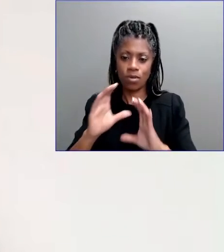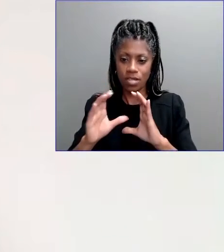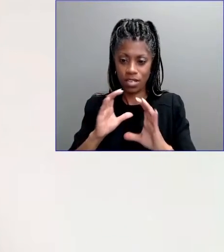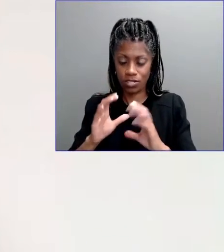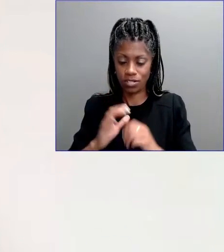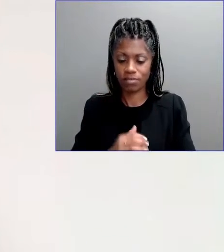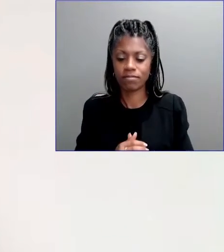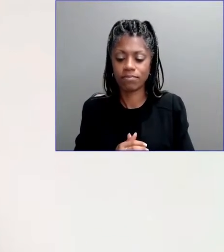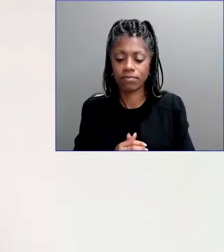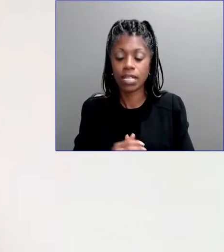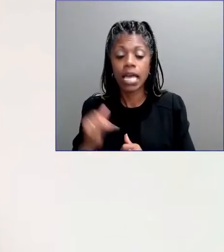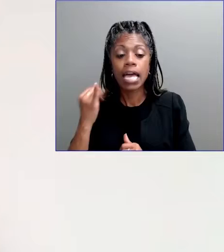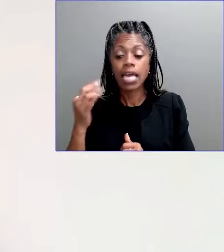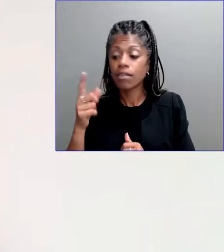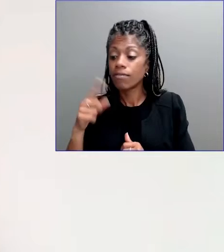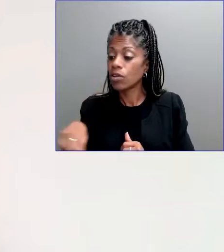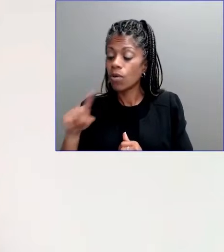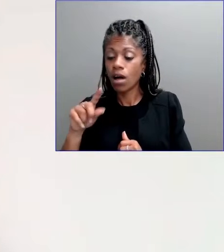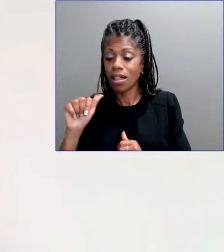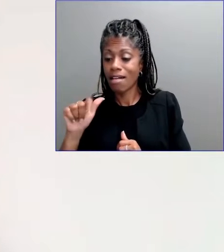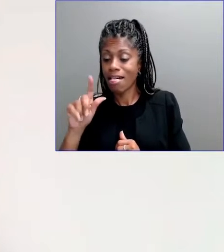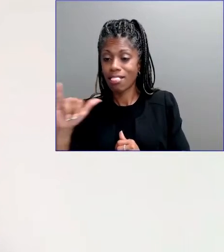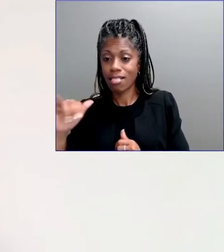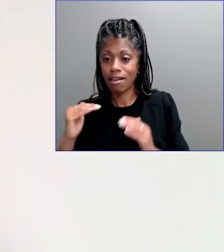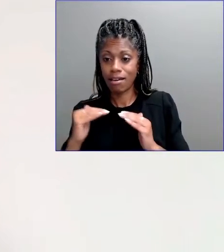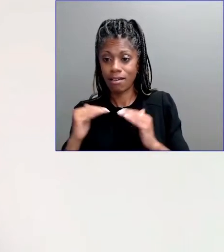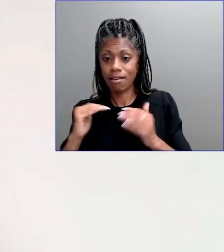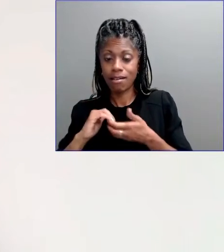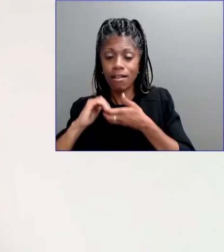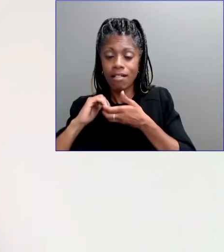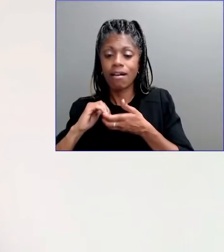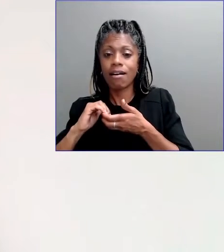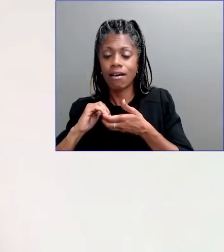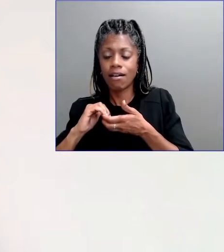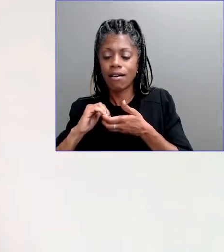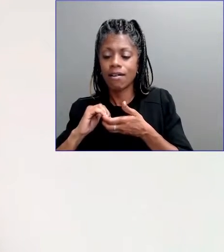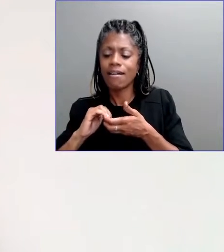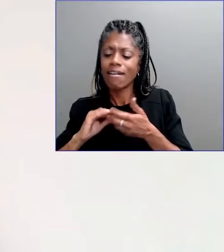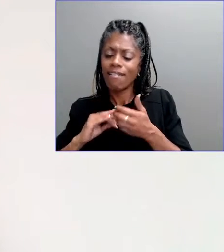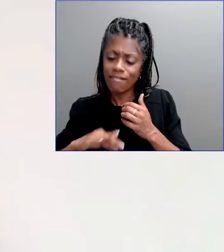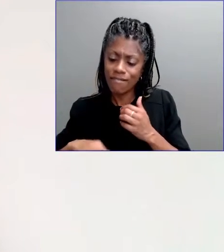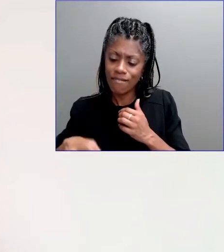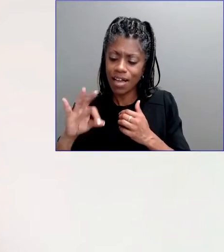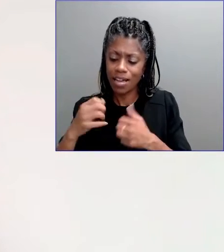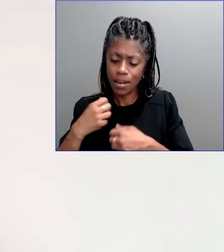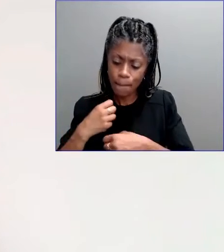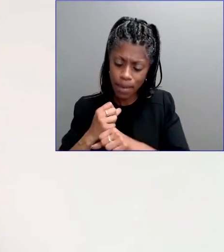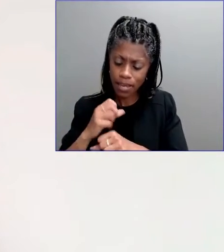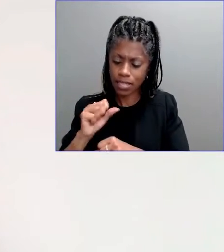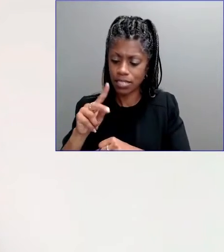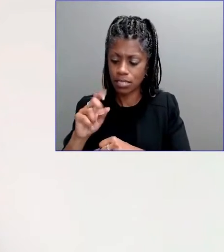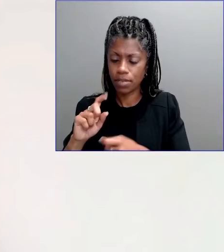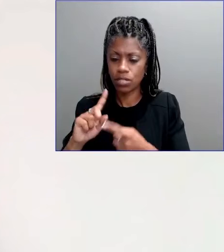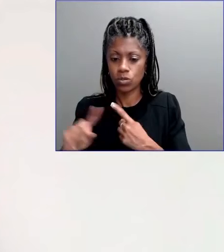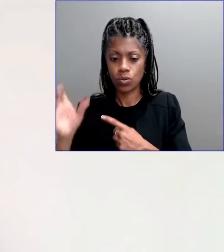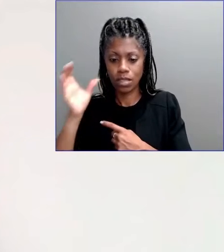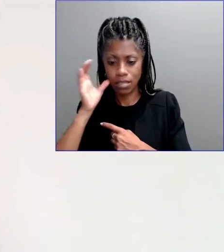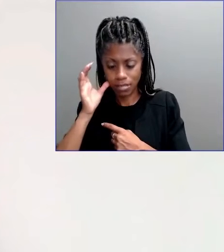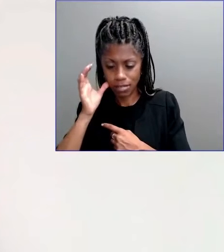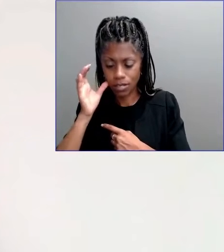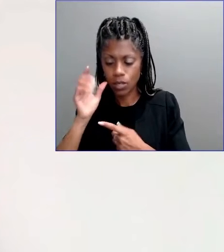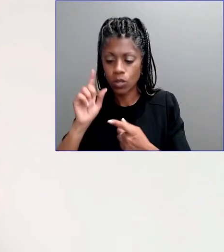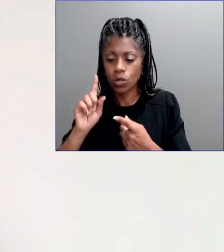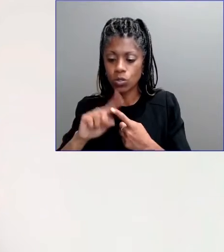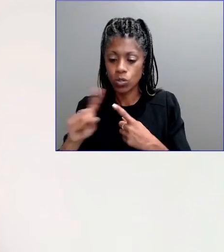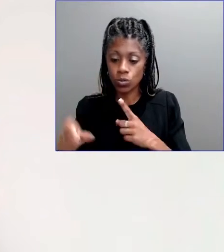ally, we encourage you to make the space to listen and follow the lead of directly impacted people. Because when